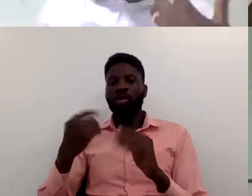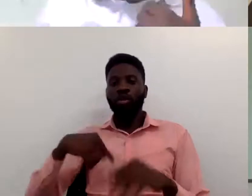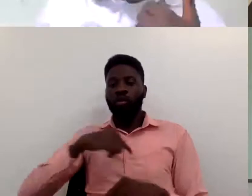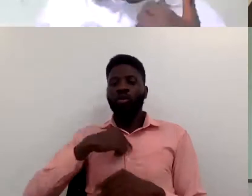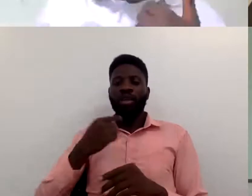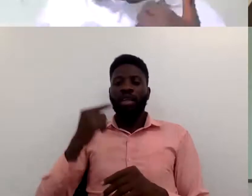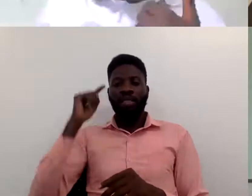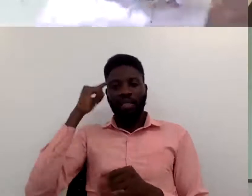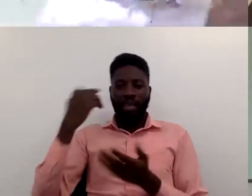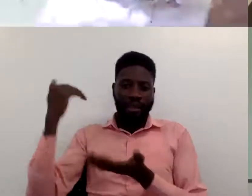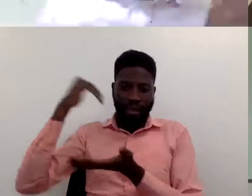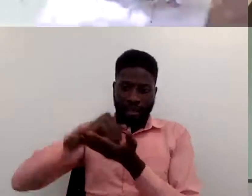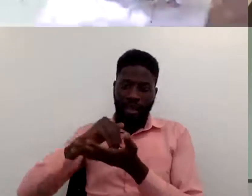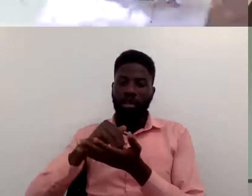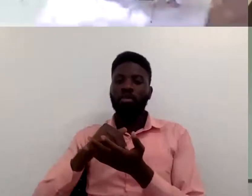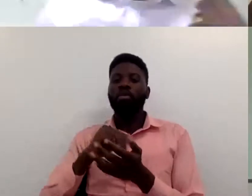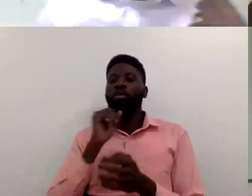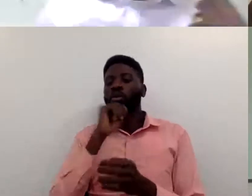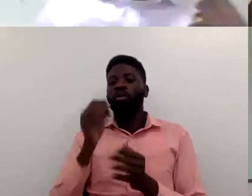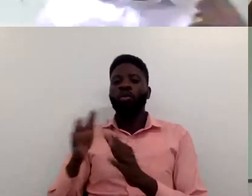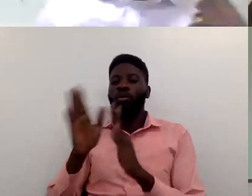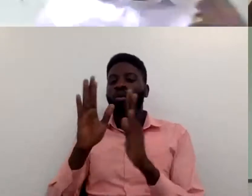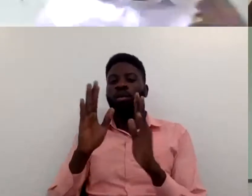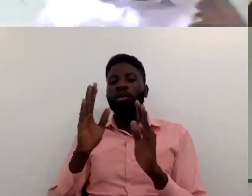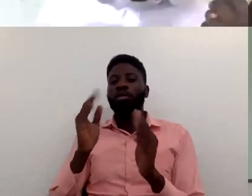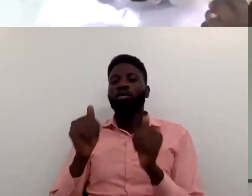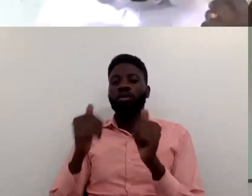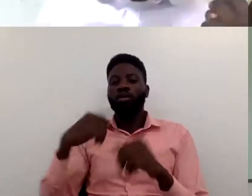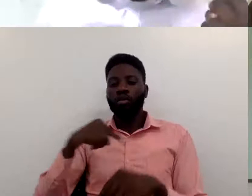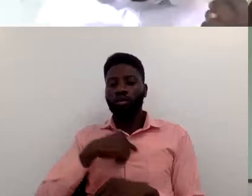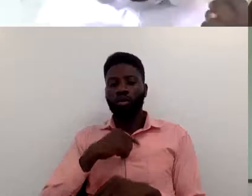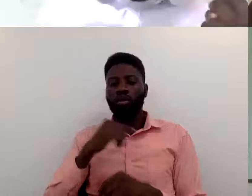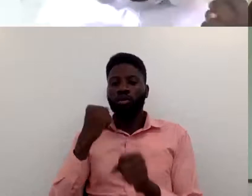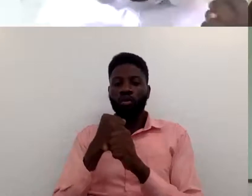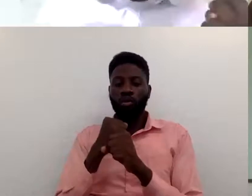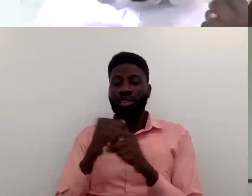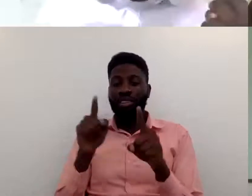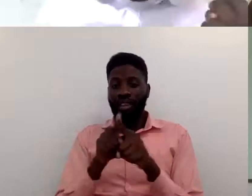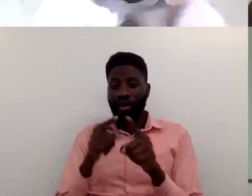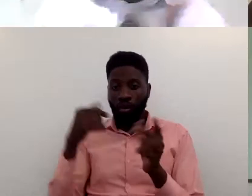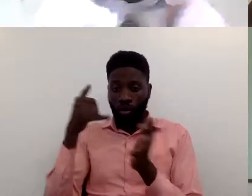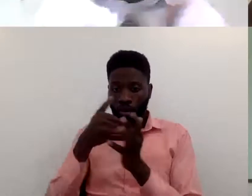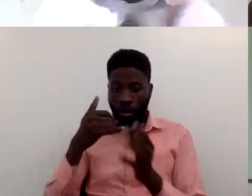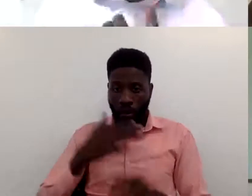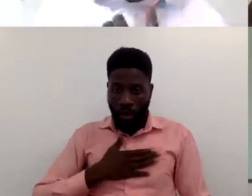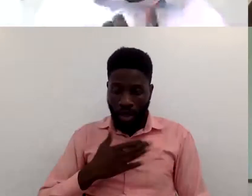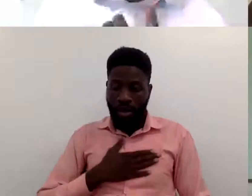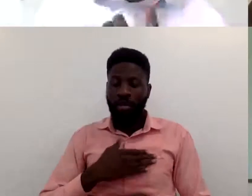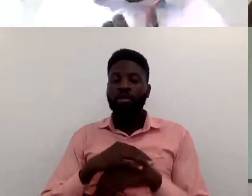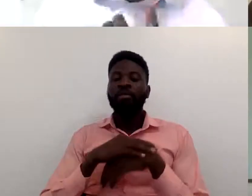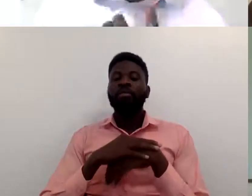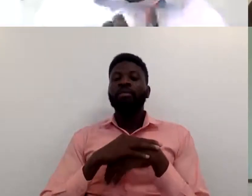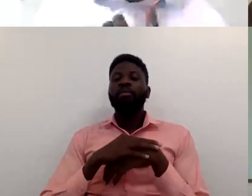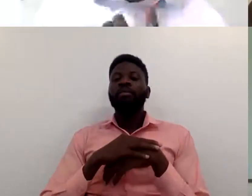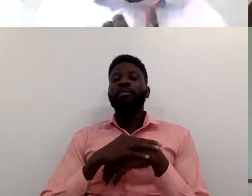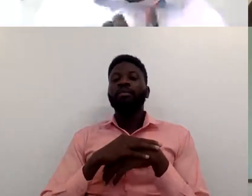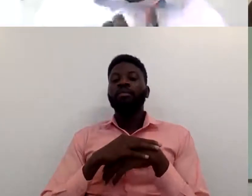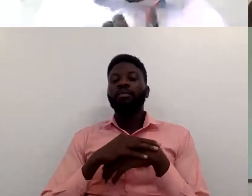the old model of the work that we used to do, including mine. And in shape and